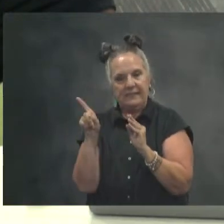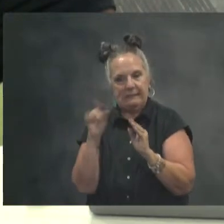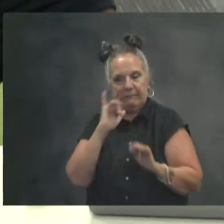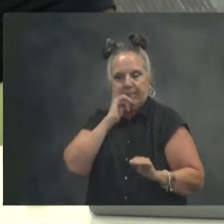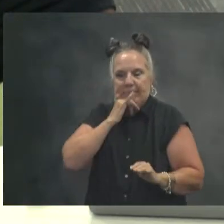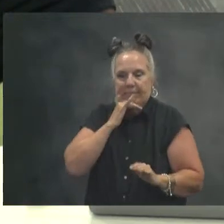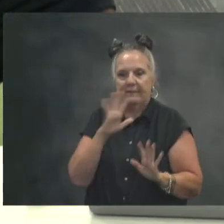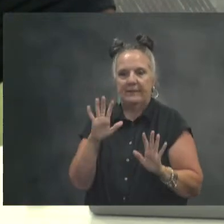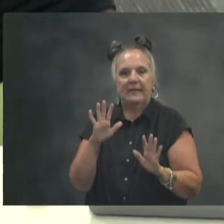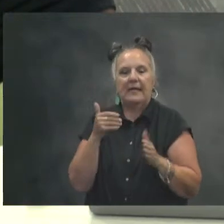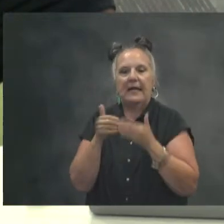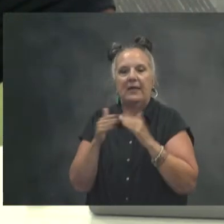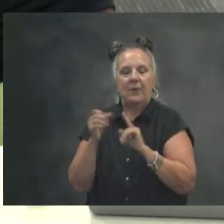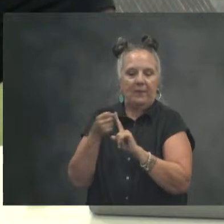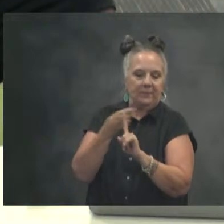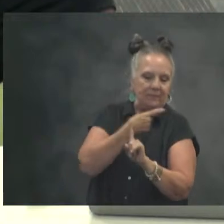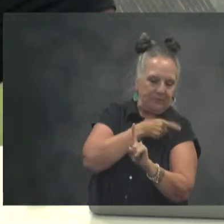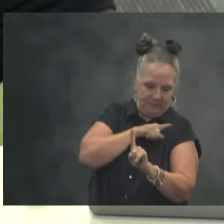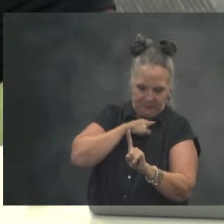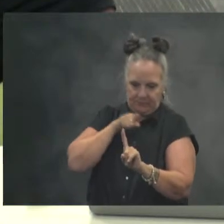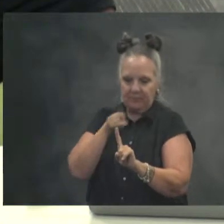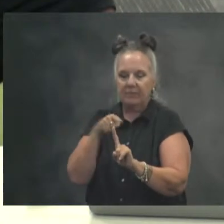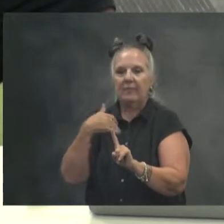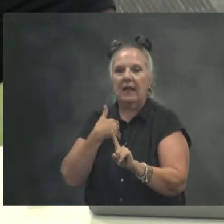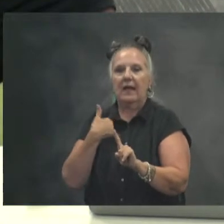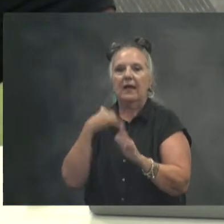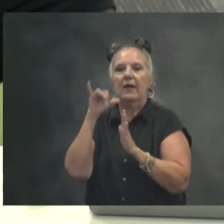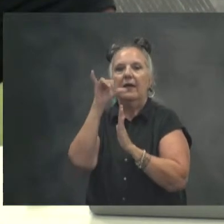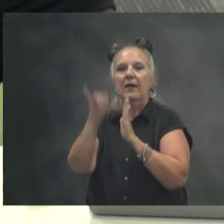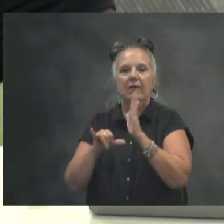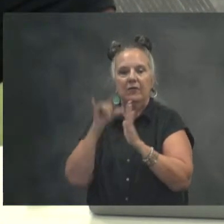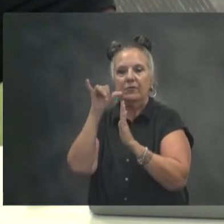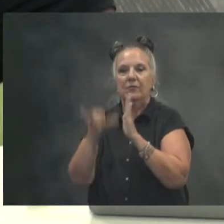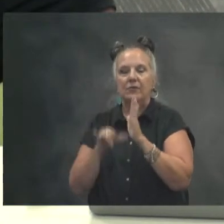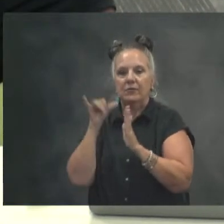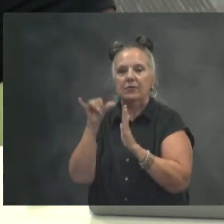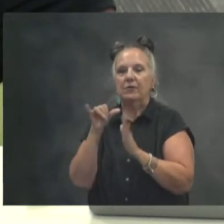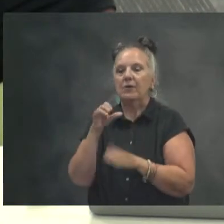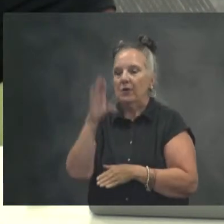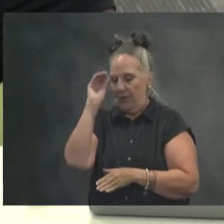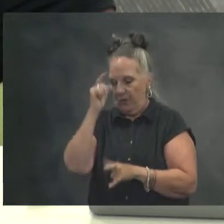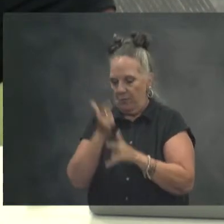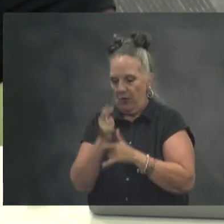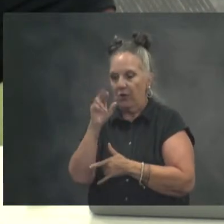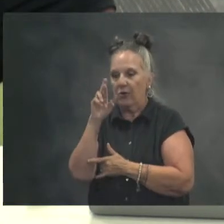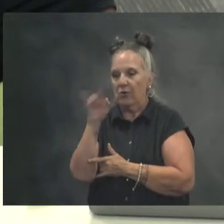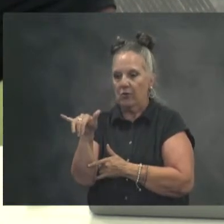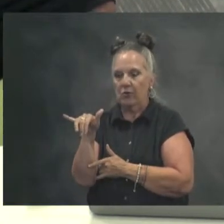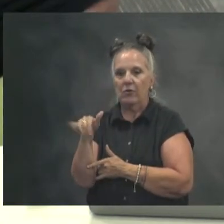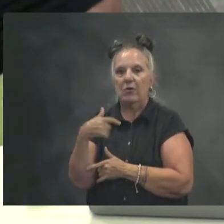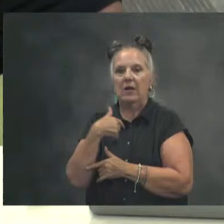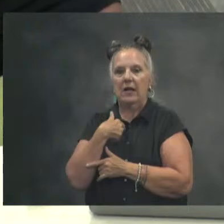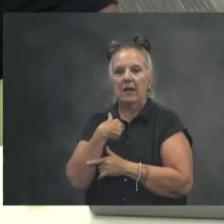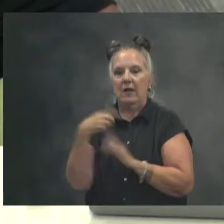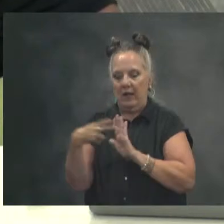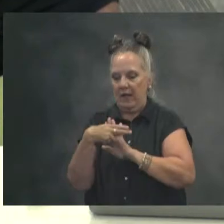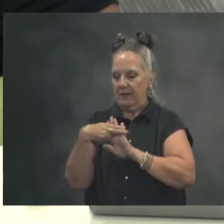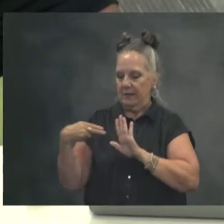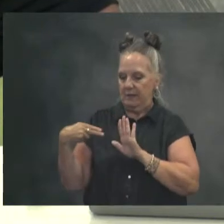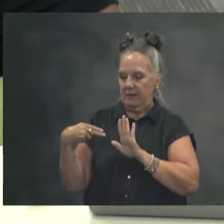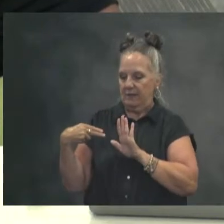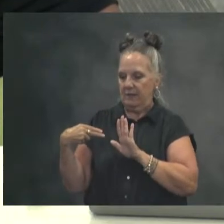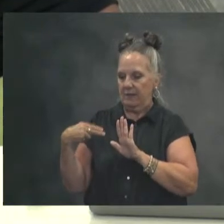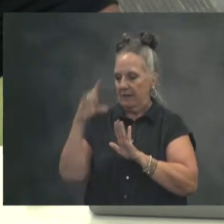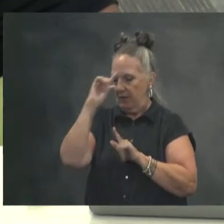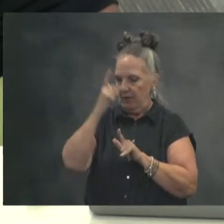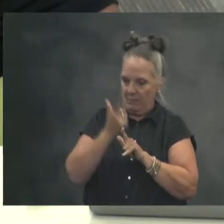being said, my name is Brother Ray. I have a YouTube channel called Brother Ray. I identify as brother,